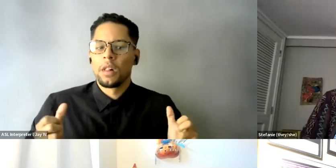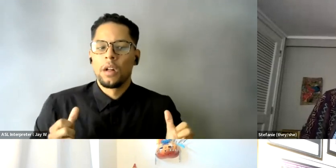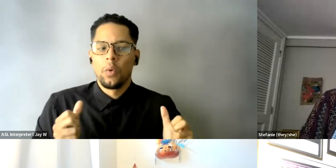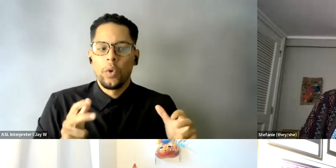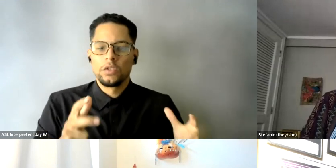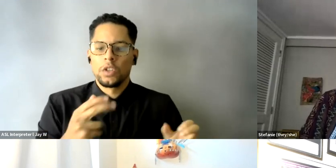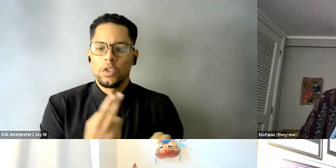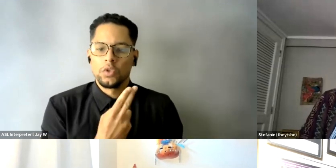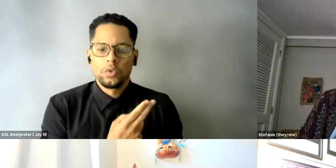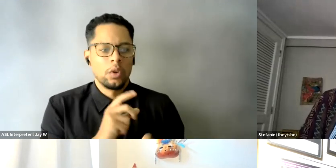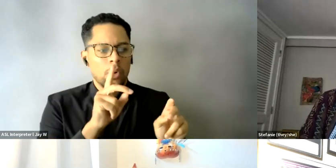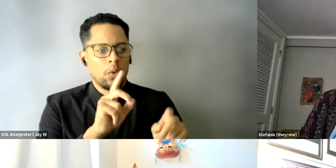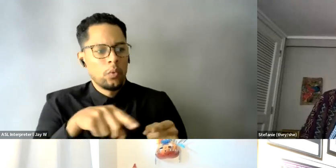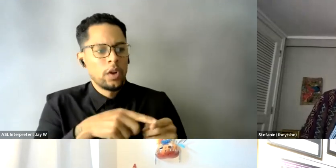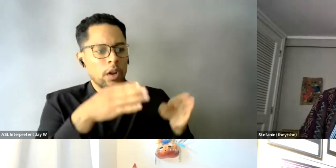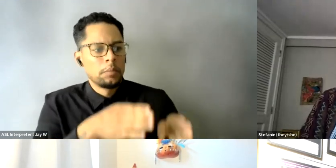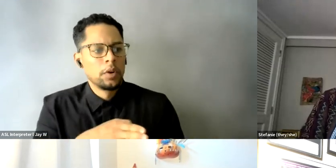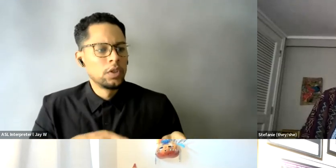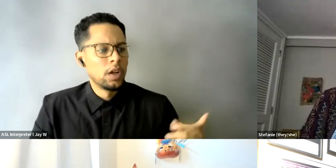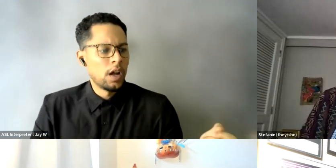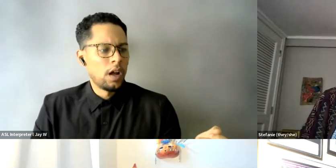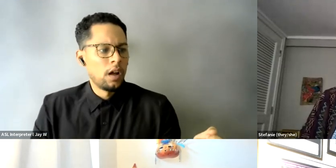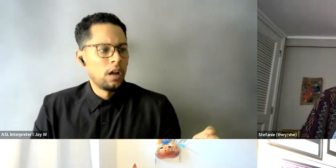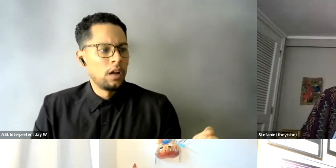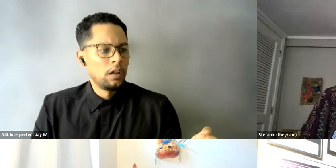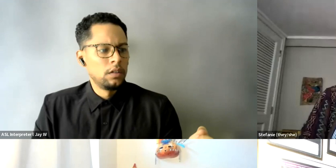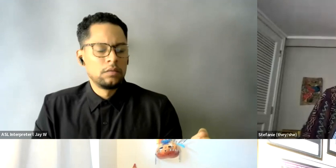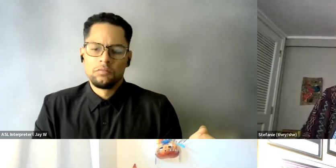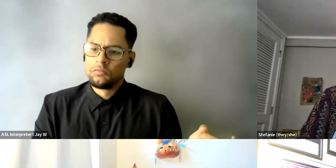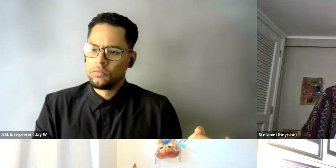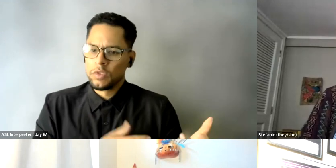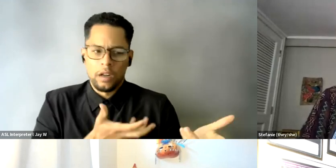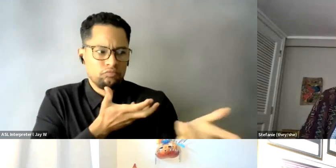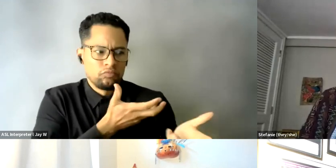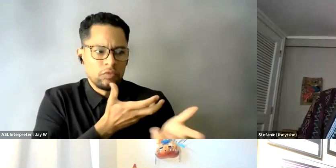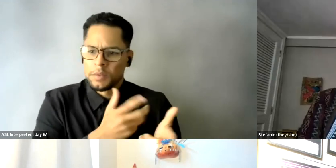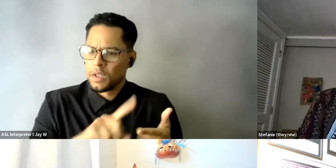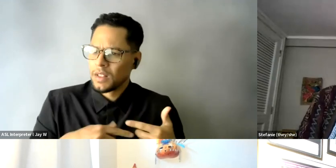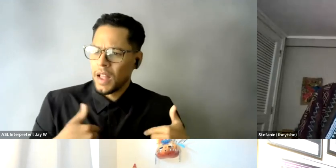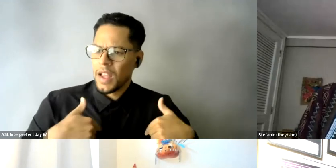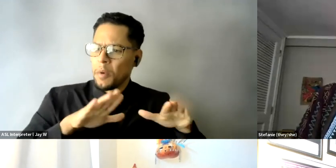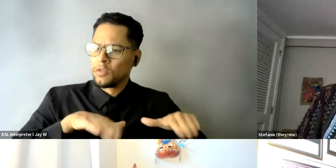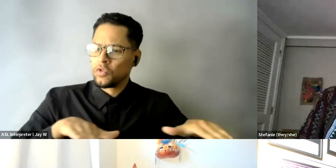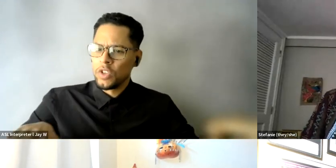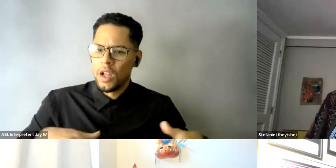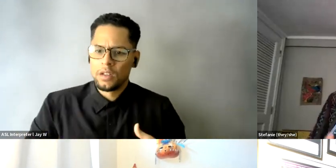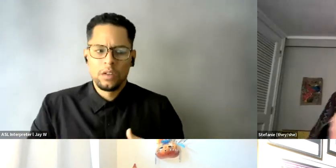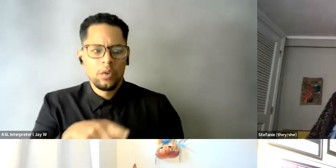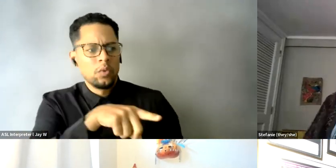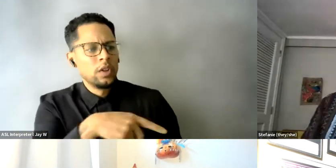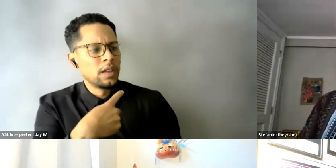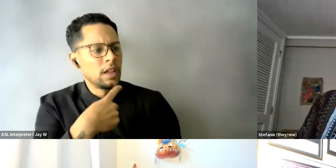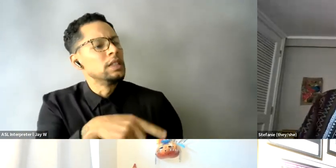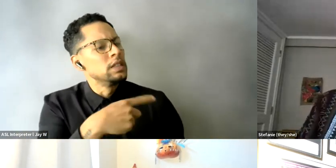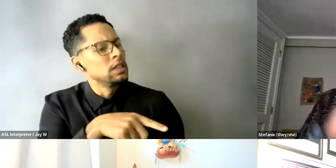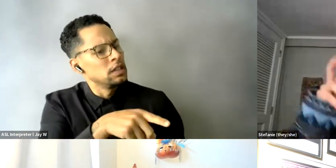I'm a child, like my brain works, right? You know, saying something like, I have value, that's what you think you're saying, but what you're actually saying is I